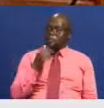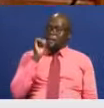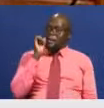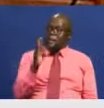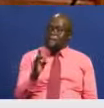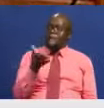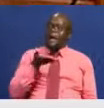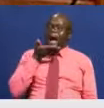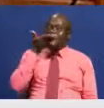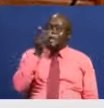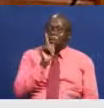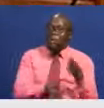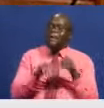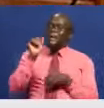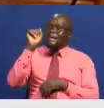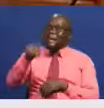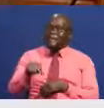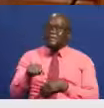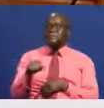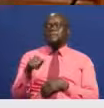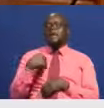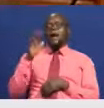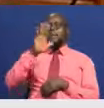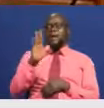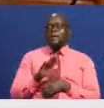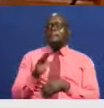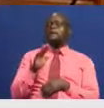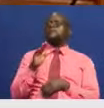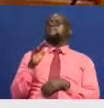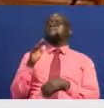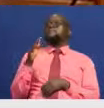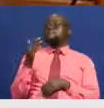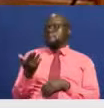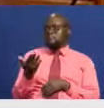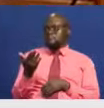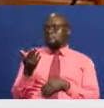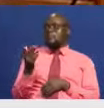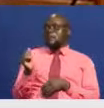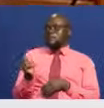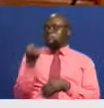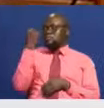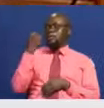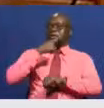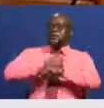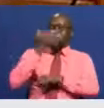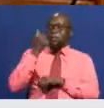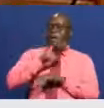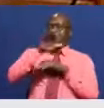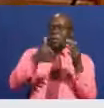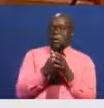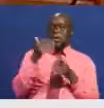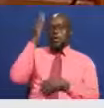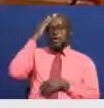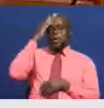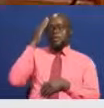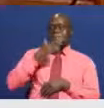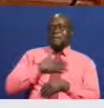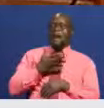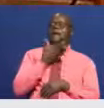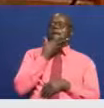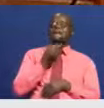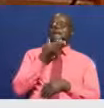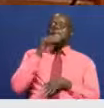had you answered you're supporting Baba, I would never have been able to raise my head up in school because everybody knows my